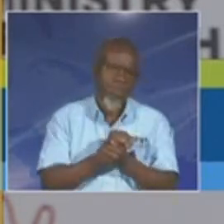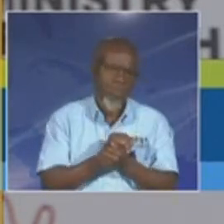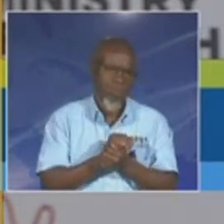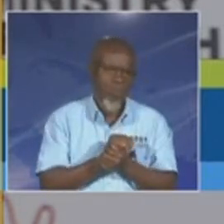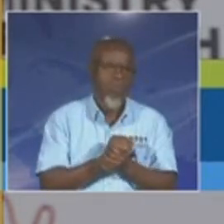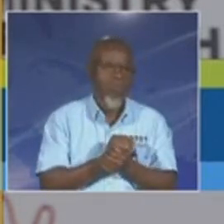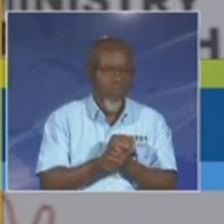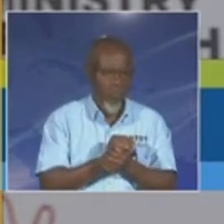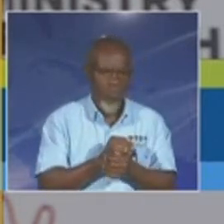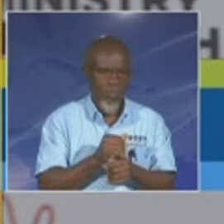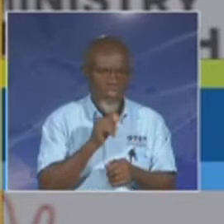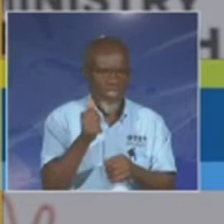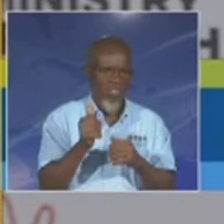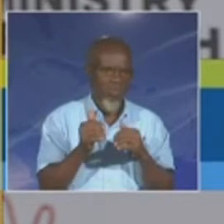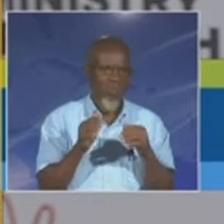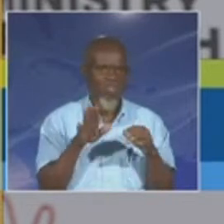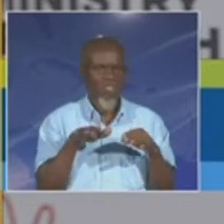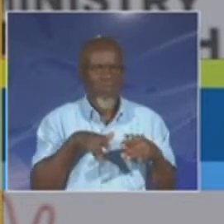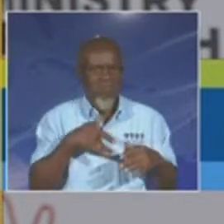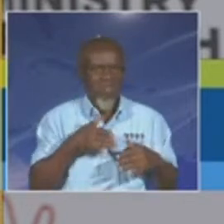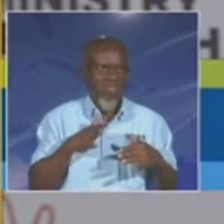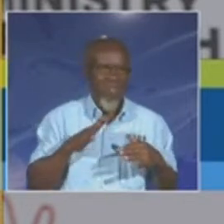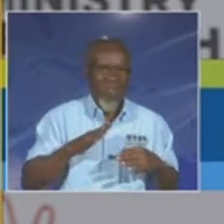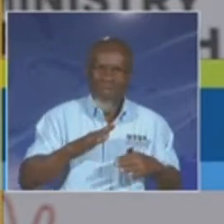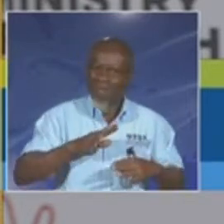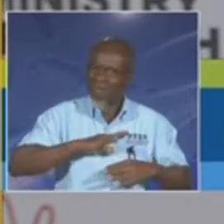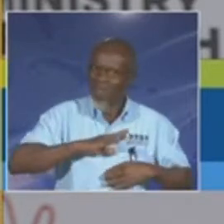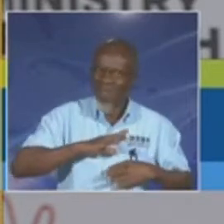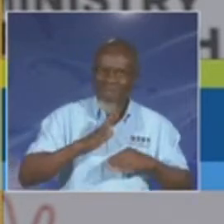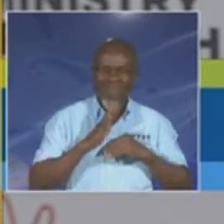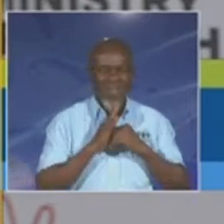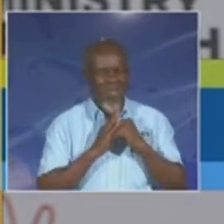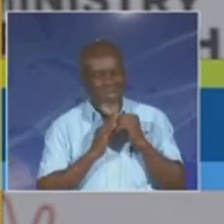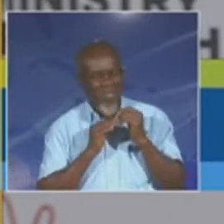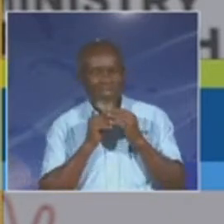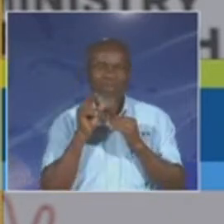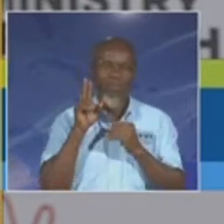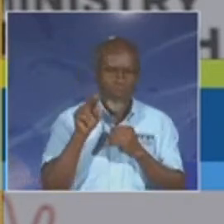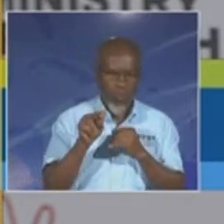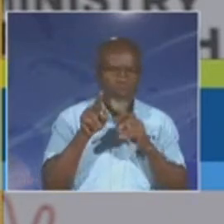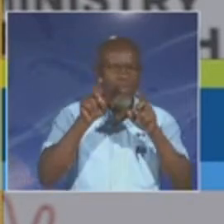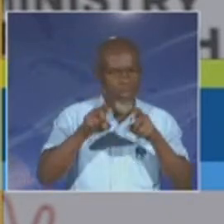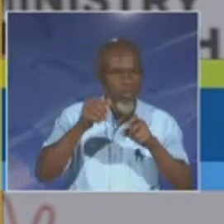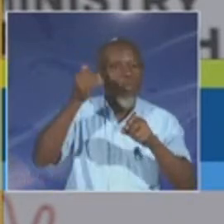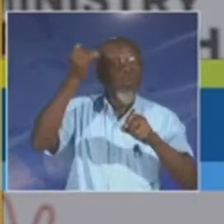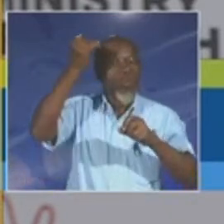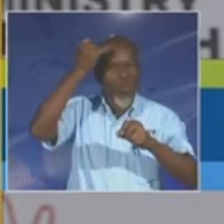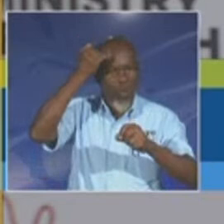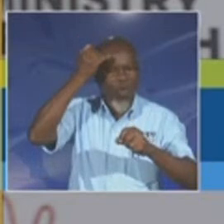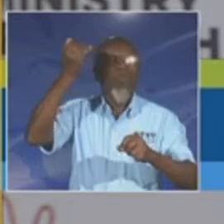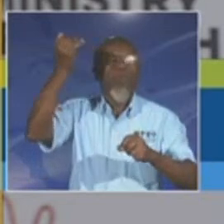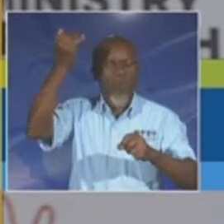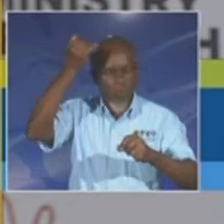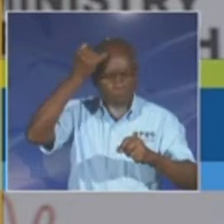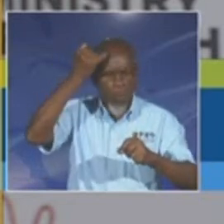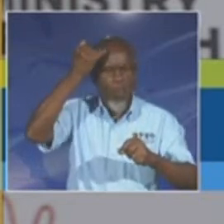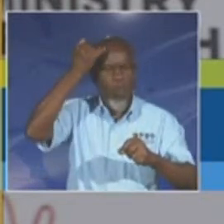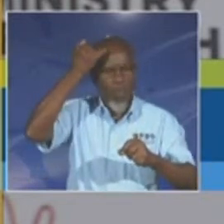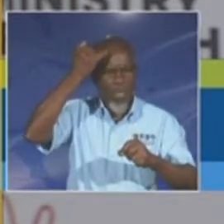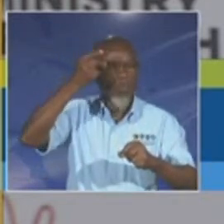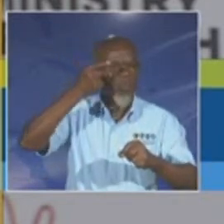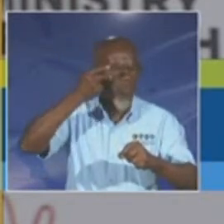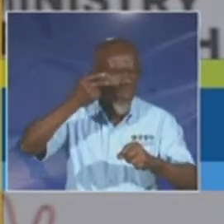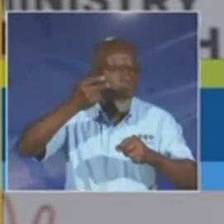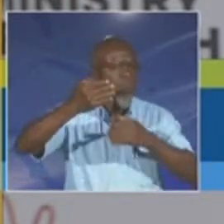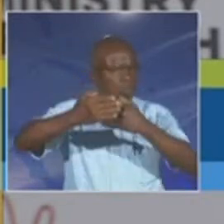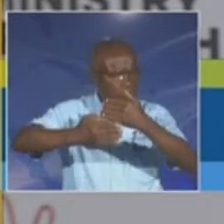can completely ignore it and act as though it's not there, because that's not what it means. It means that we're aware of it, it has a pattern, we know what the pattern is now,